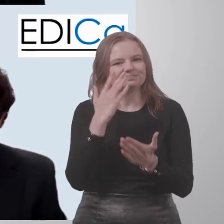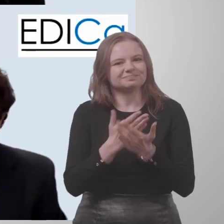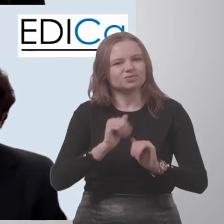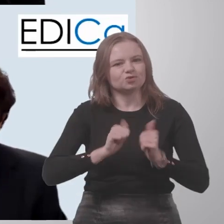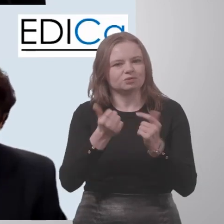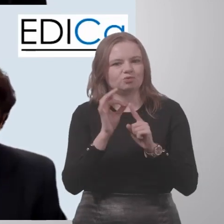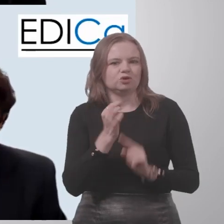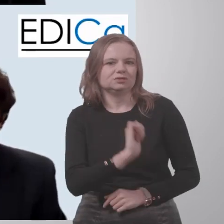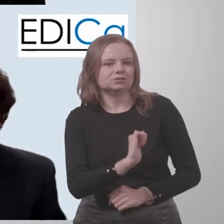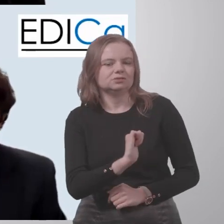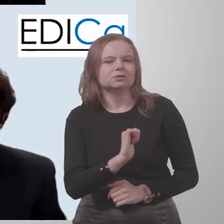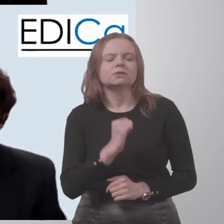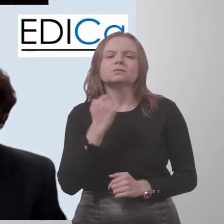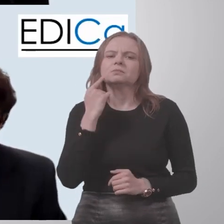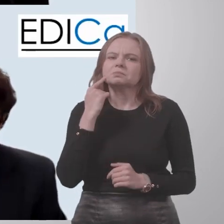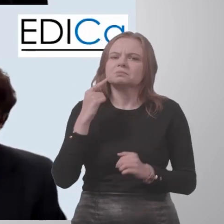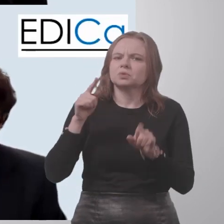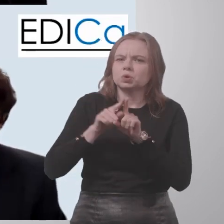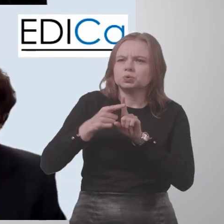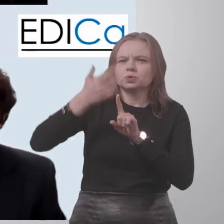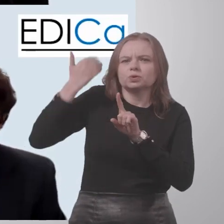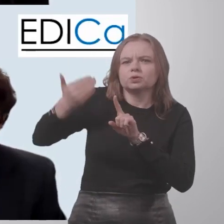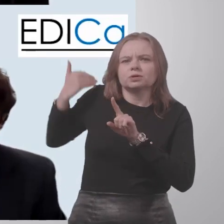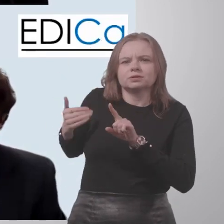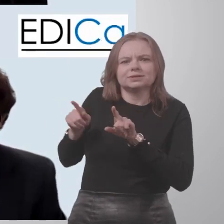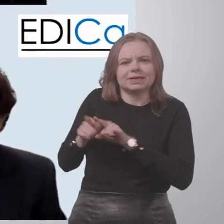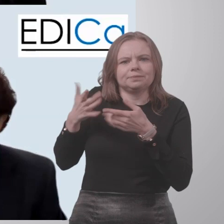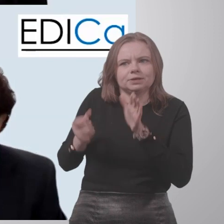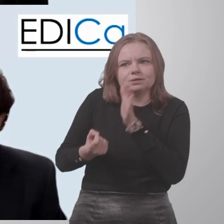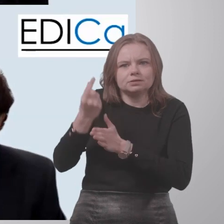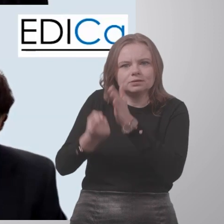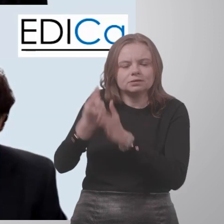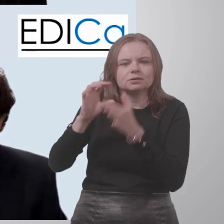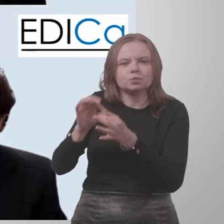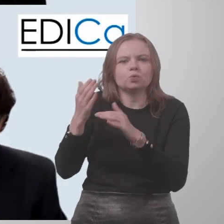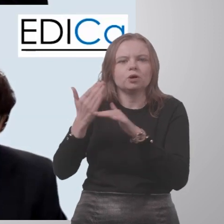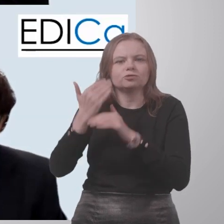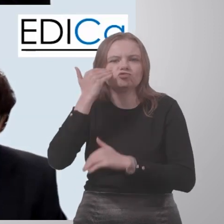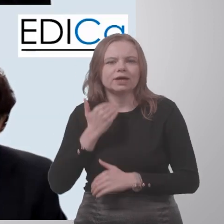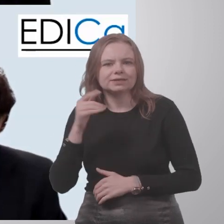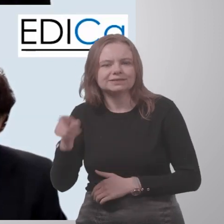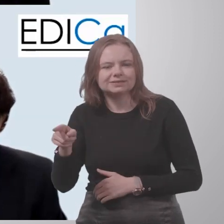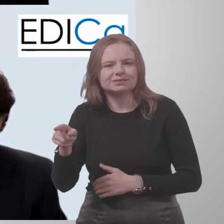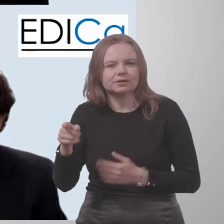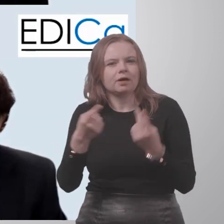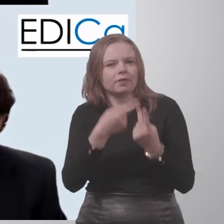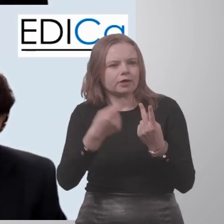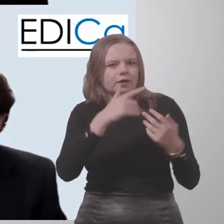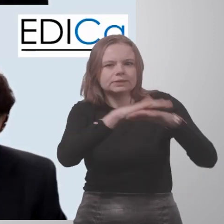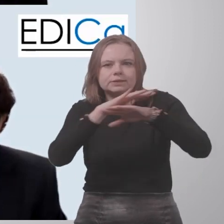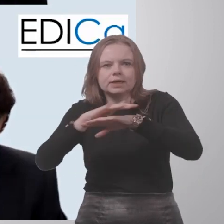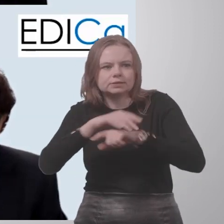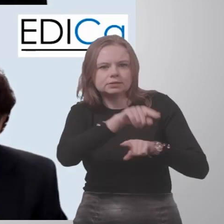on race as well, and other intersects around class as well, and disability. So thank you so